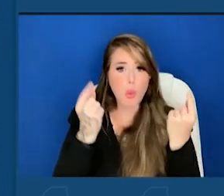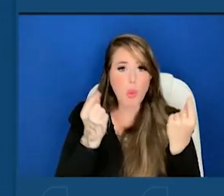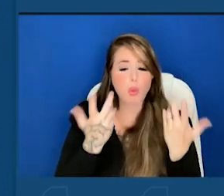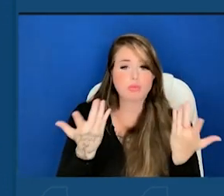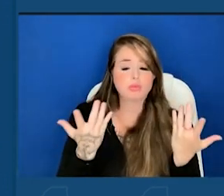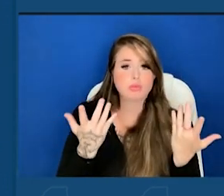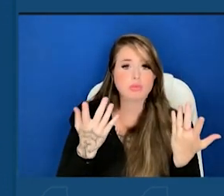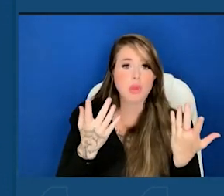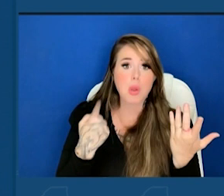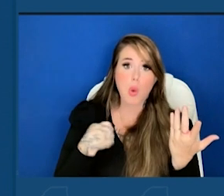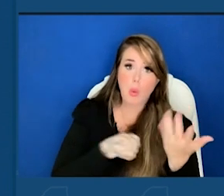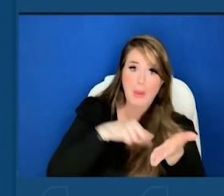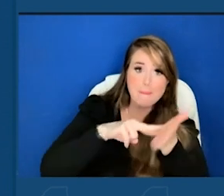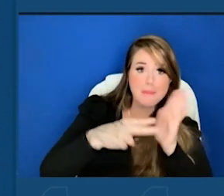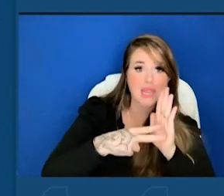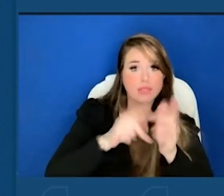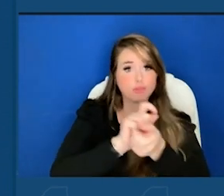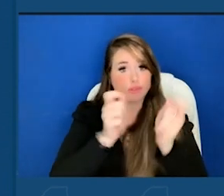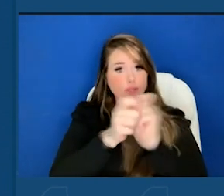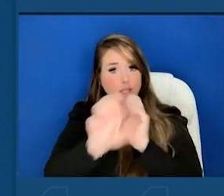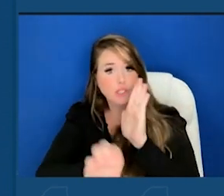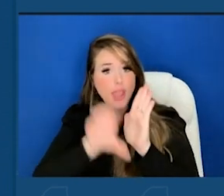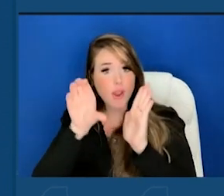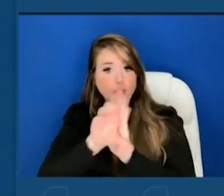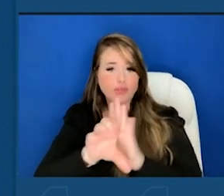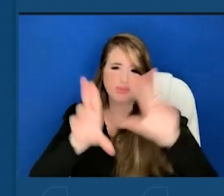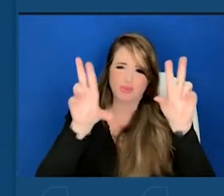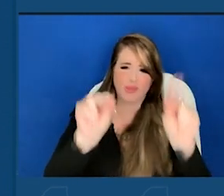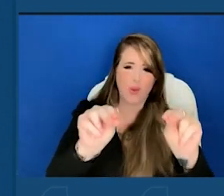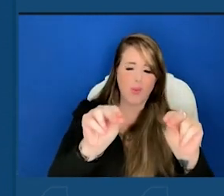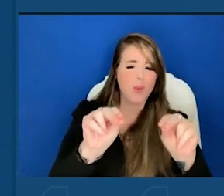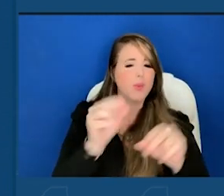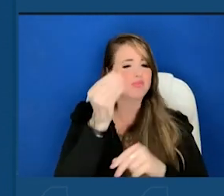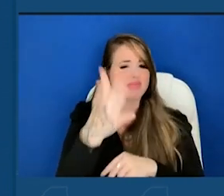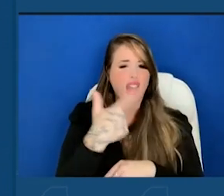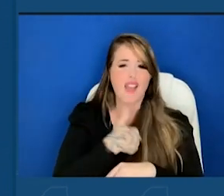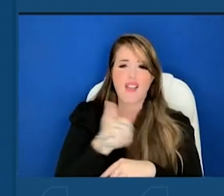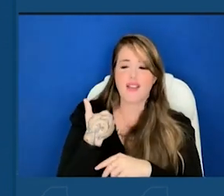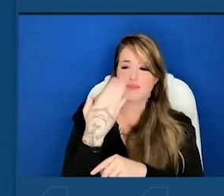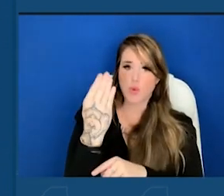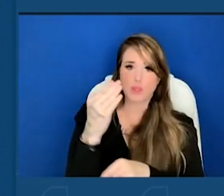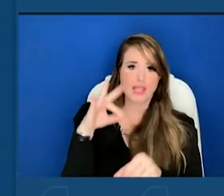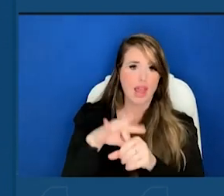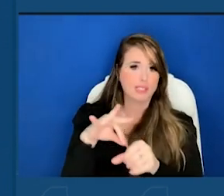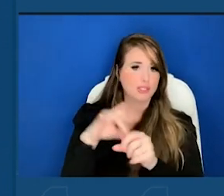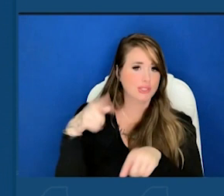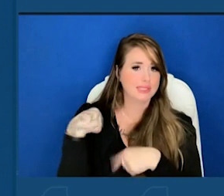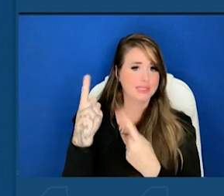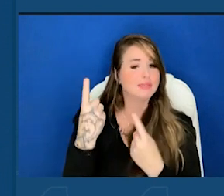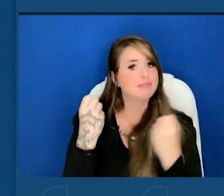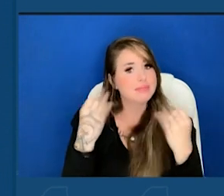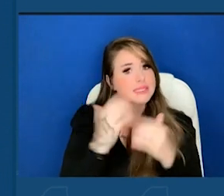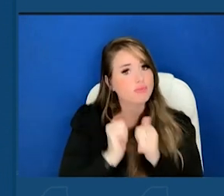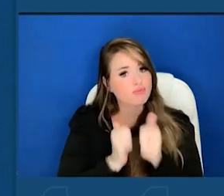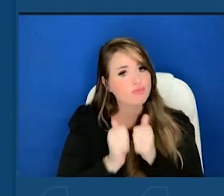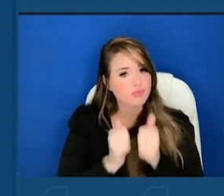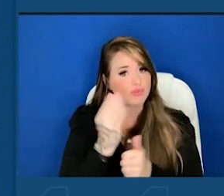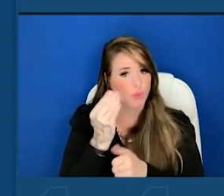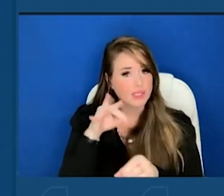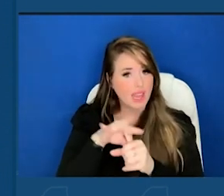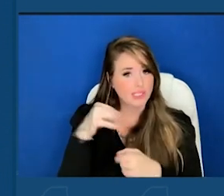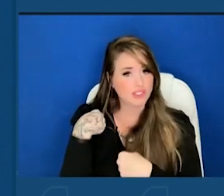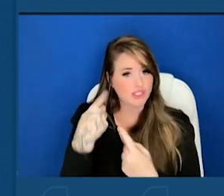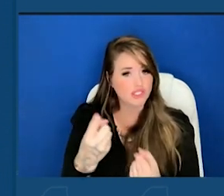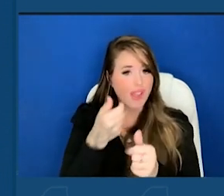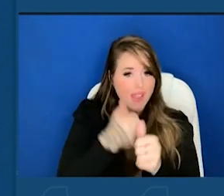the character of communities, because I ran for town board. I've had 14 elections. It's a lot. And every time